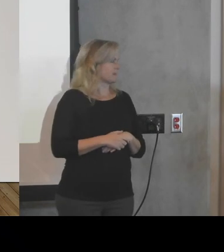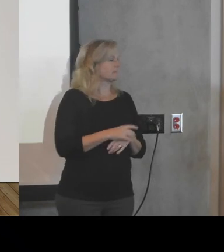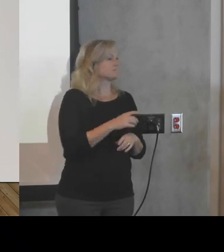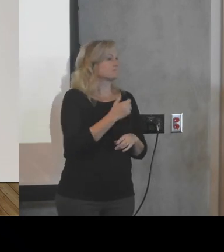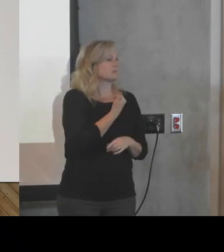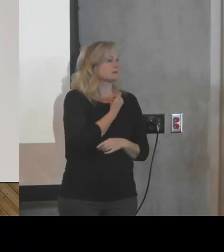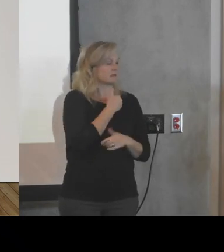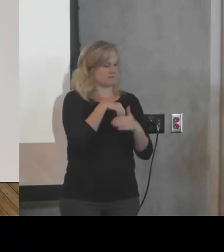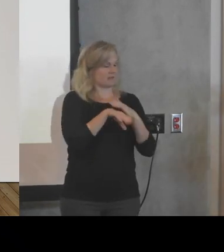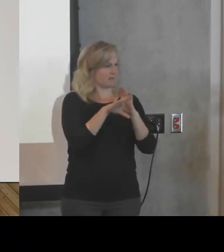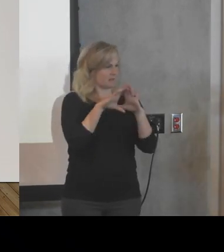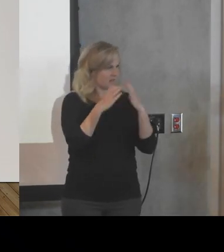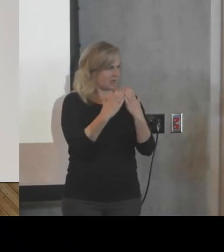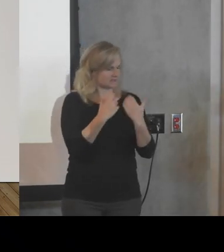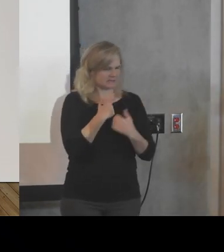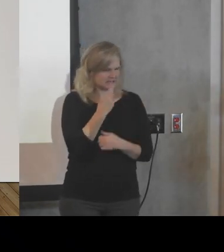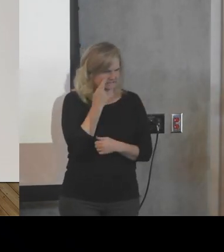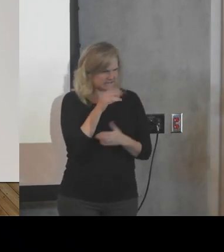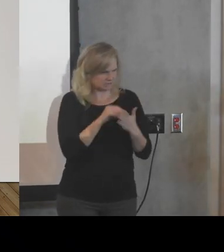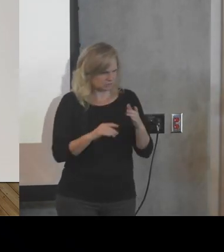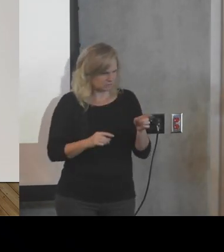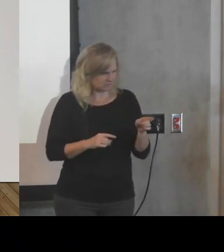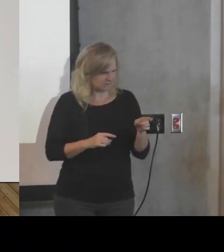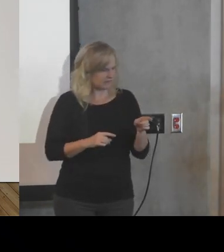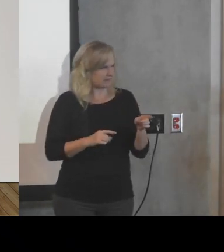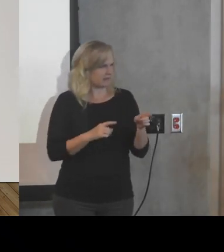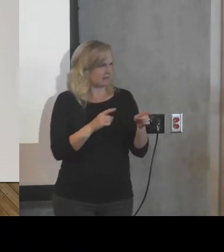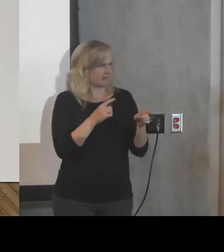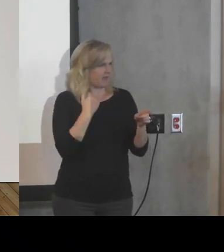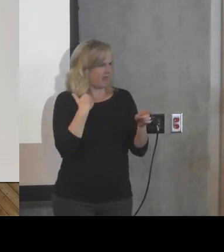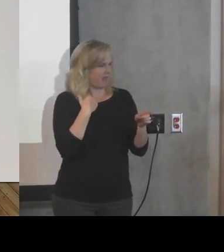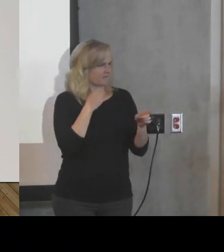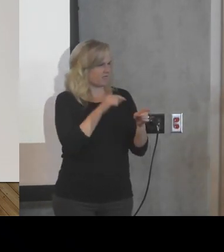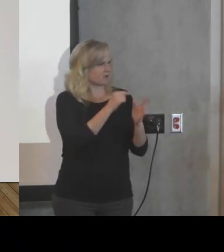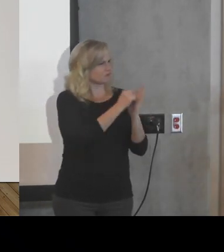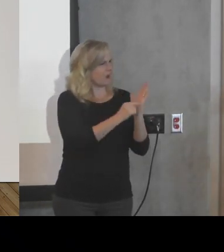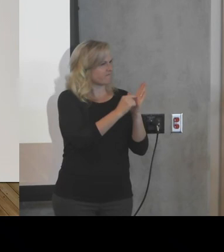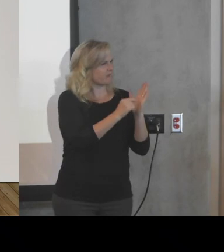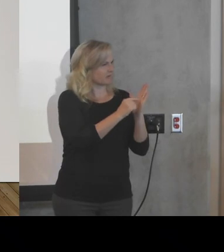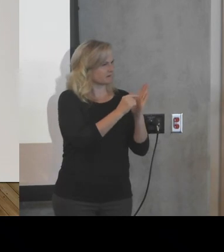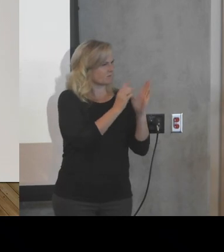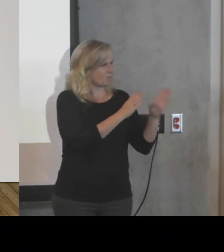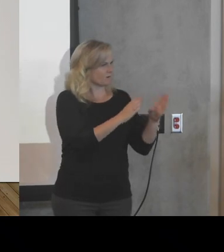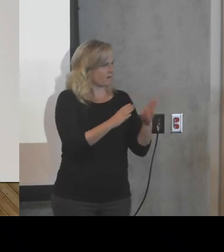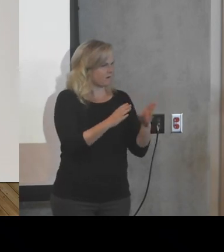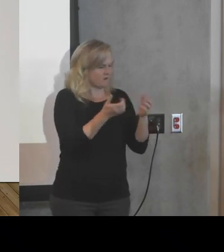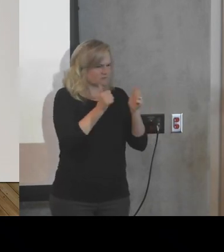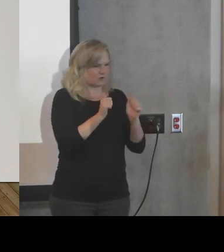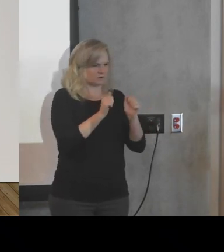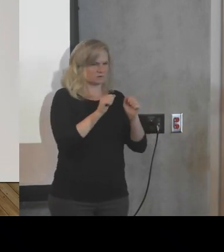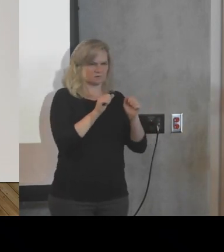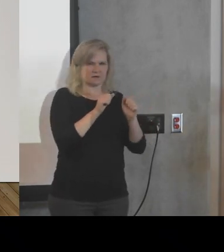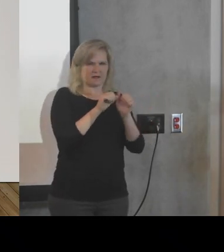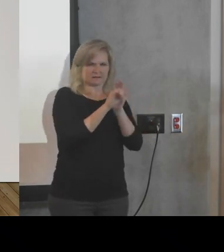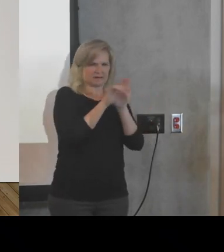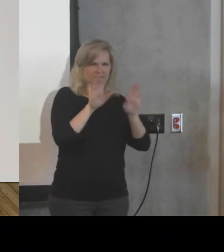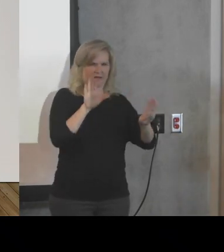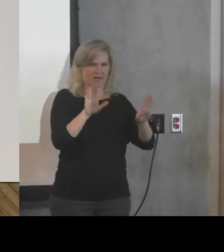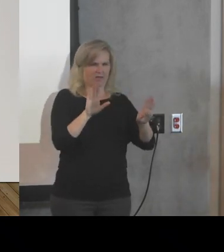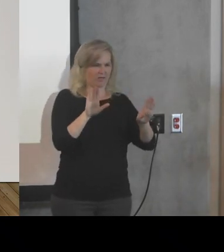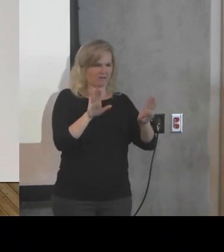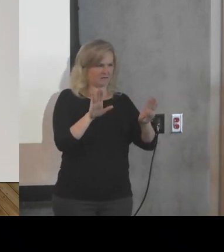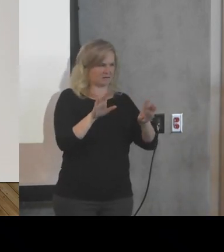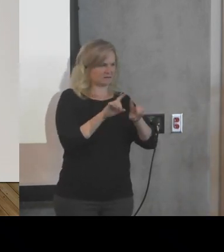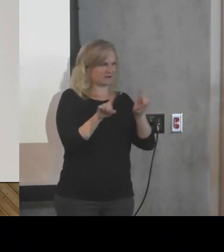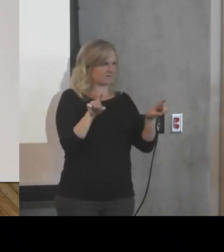students a lot, and the best intention is they're using a graphic organizer, and they're trying to identify same and different, but my student can't